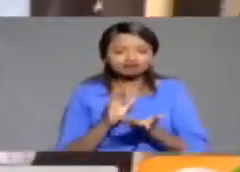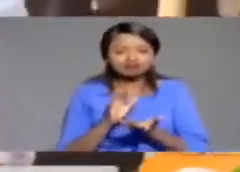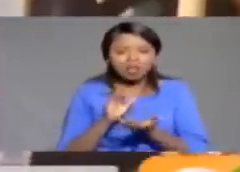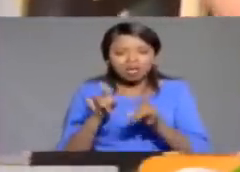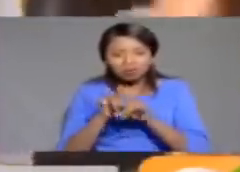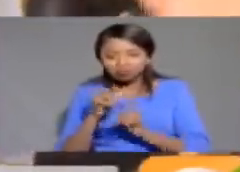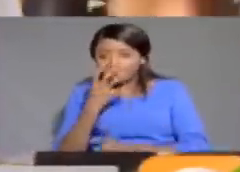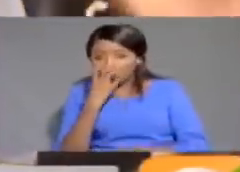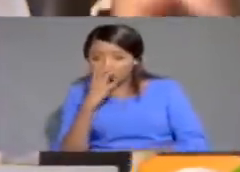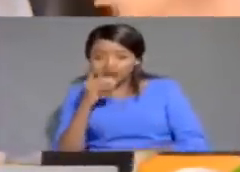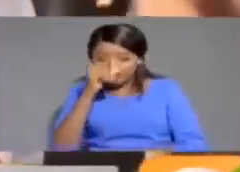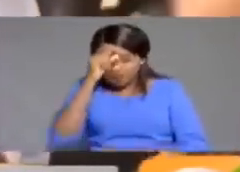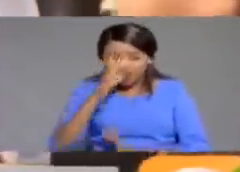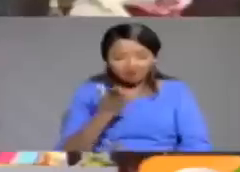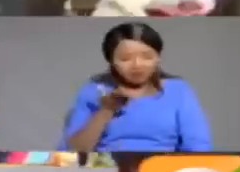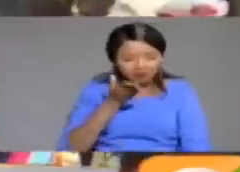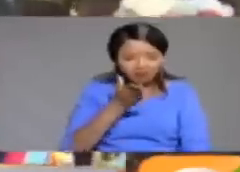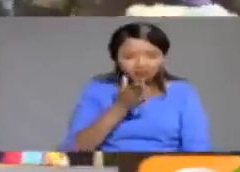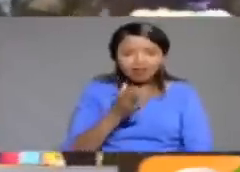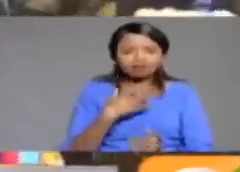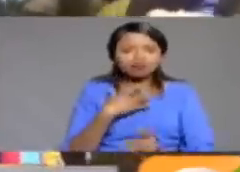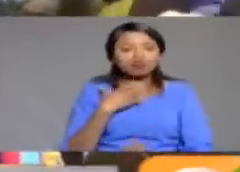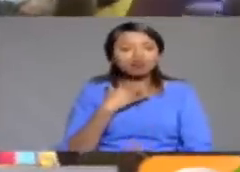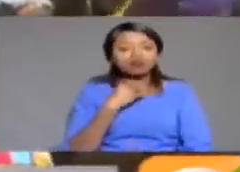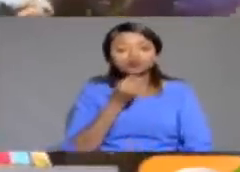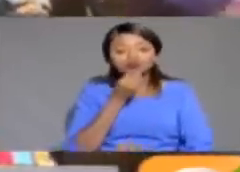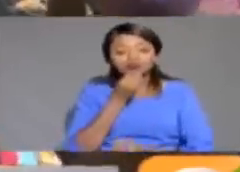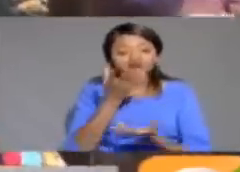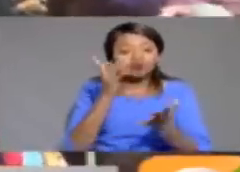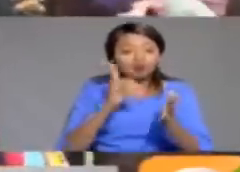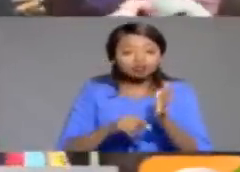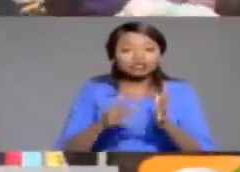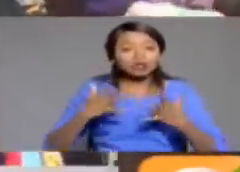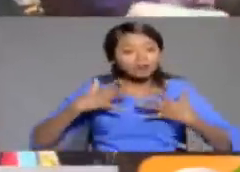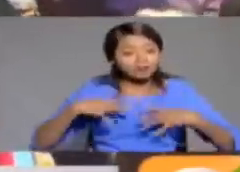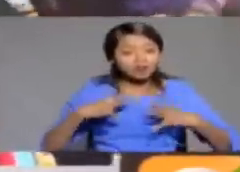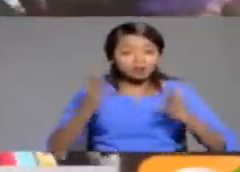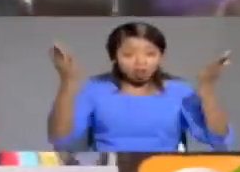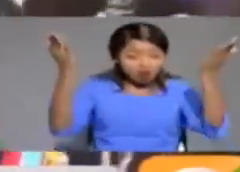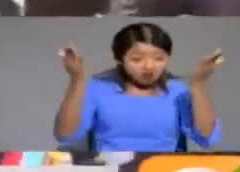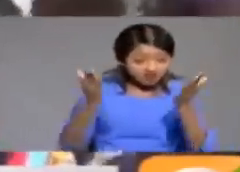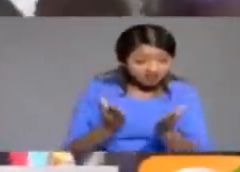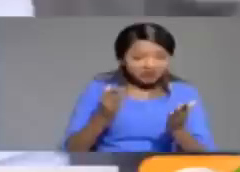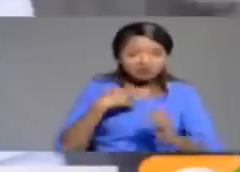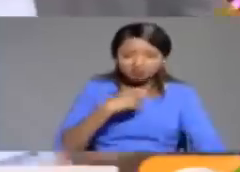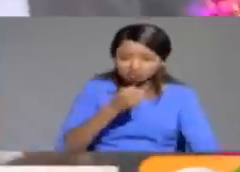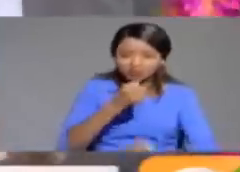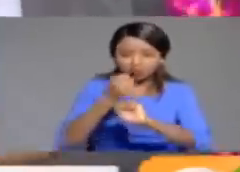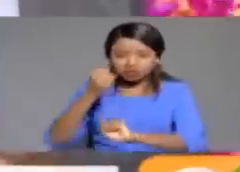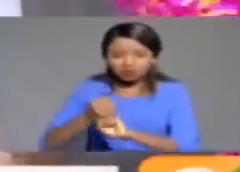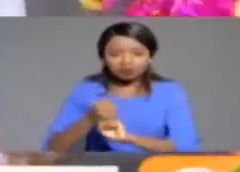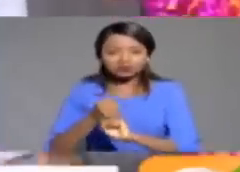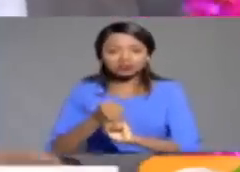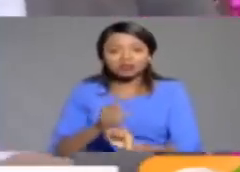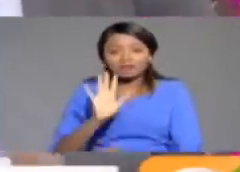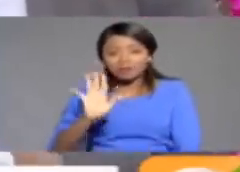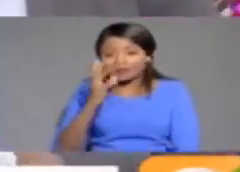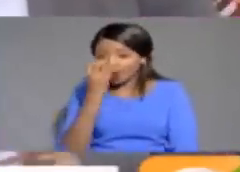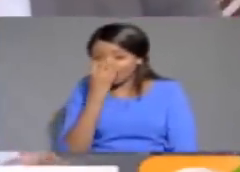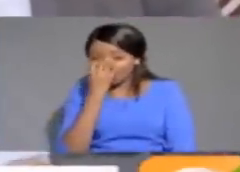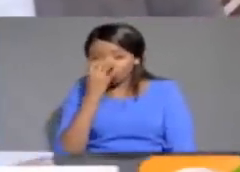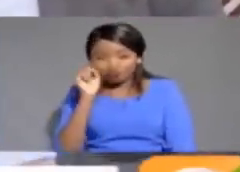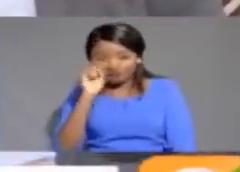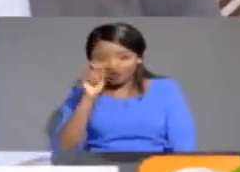ODM governor, officially switching camps, declaring he will marshal troops in the Rift Valley region to spearhead DP's 2022